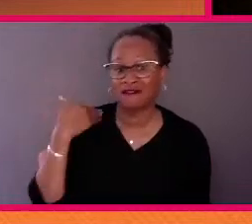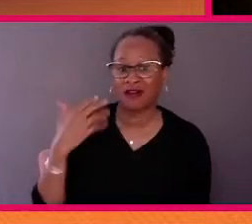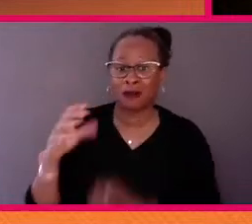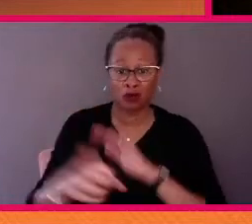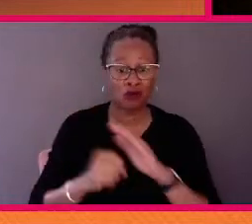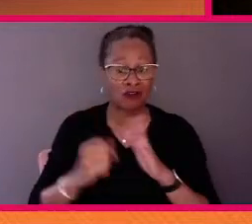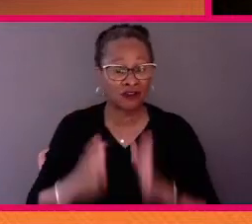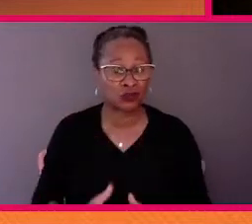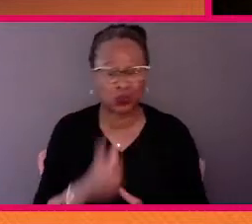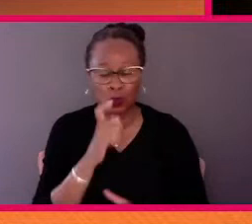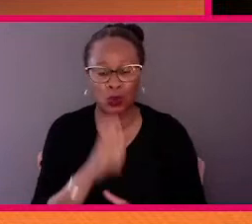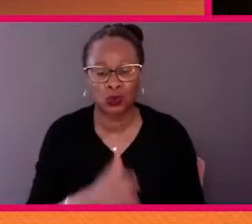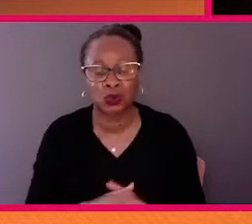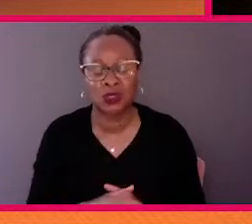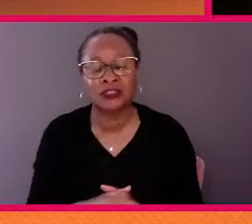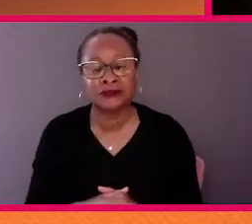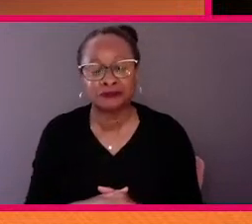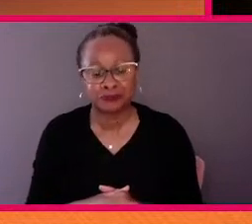was